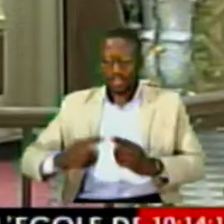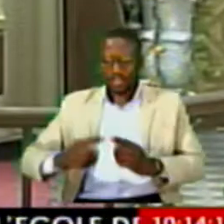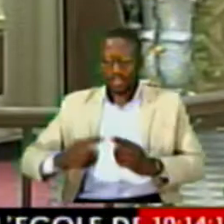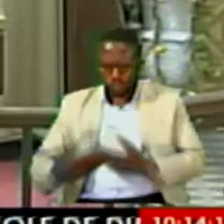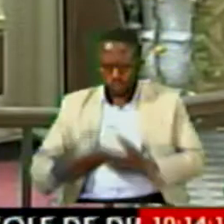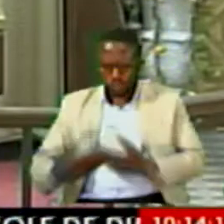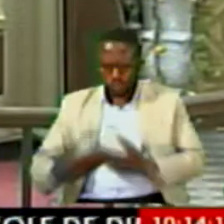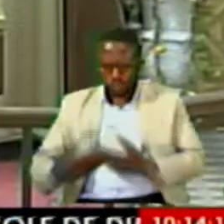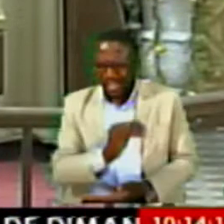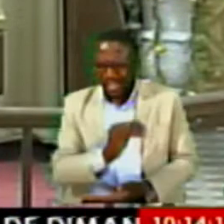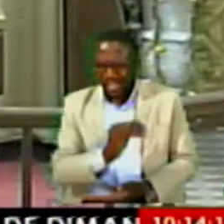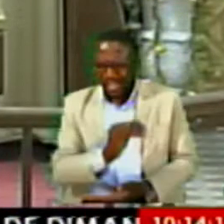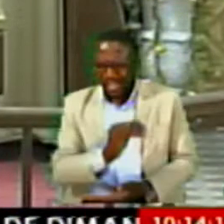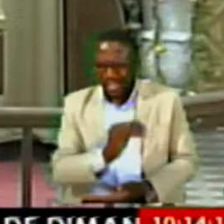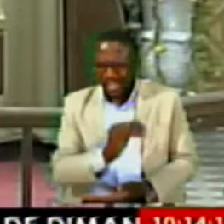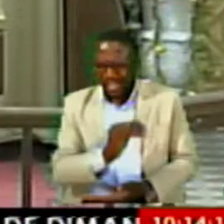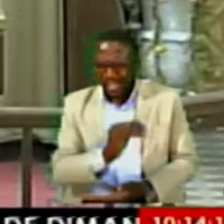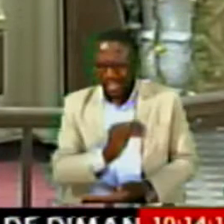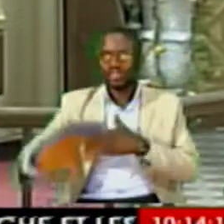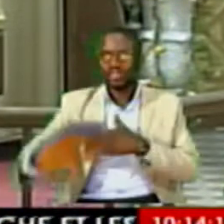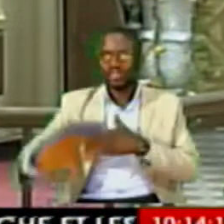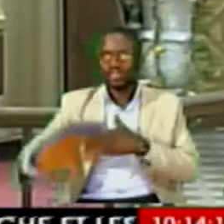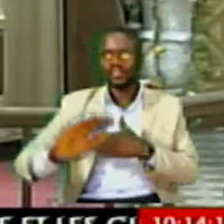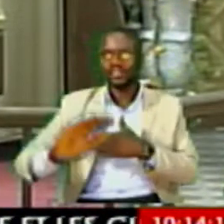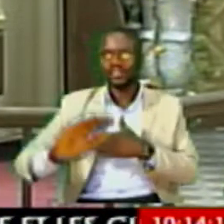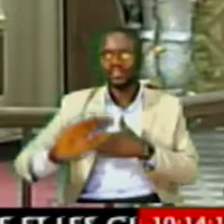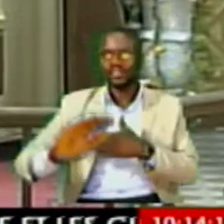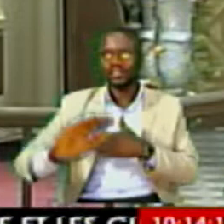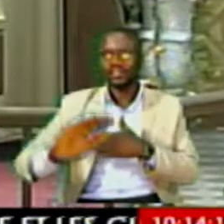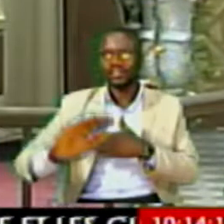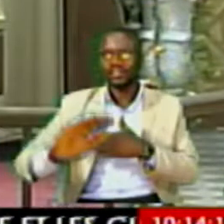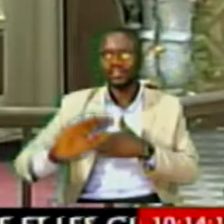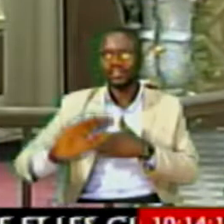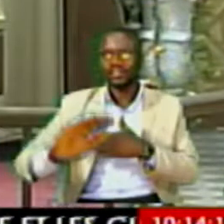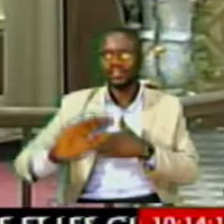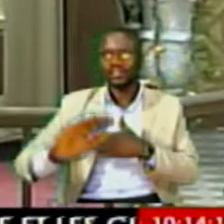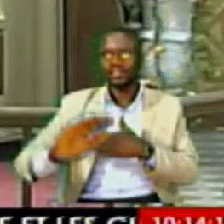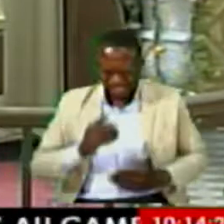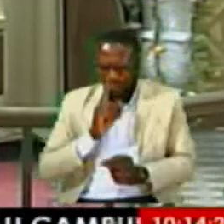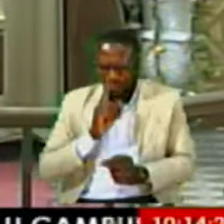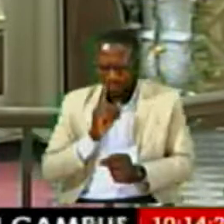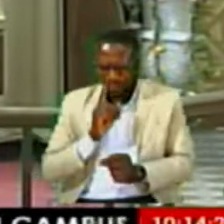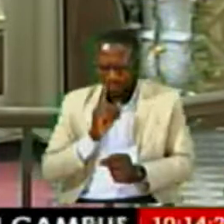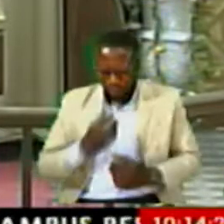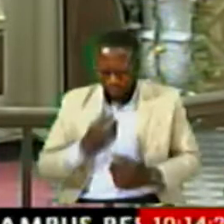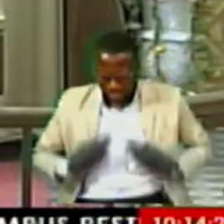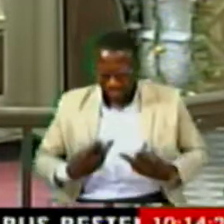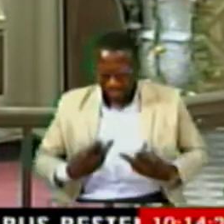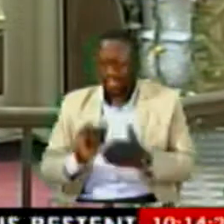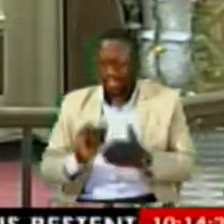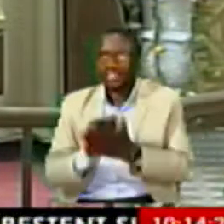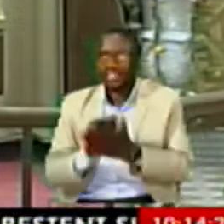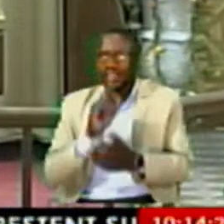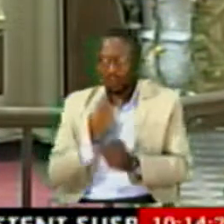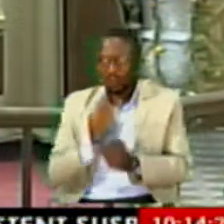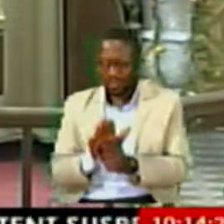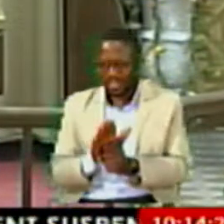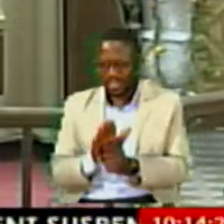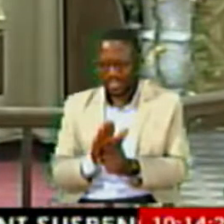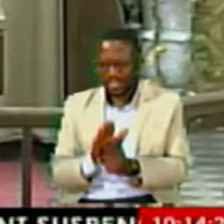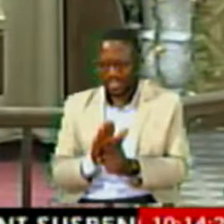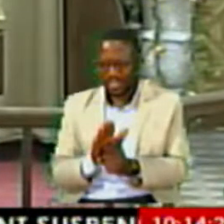engendré. Today I have begotten you. C'était une promesse. This was a promise. Nous prenons Ésaïe